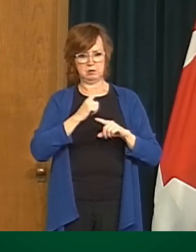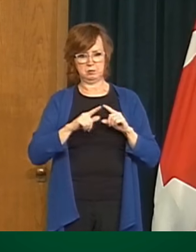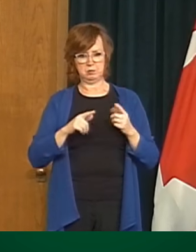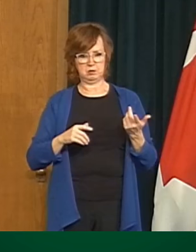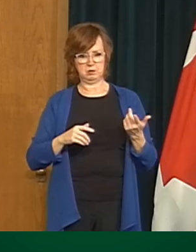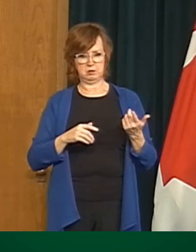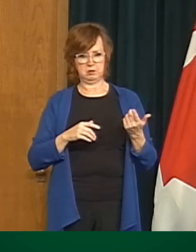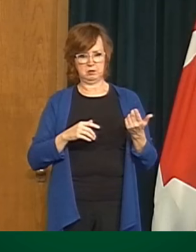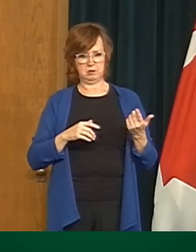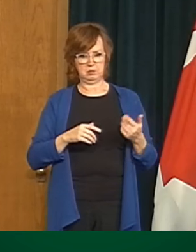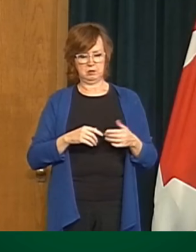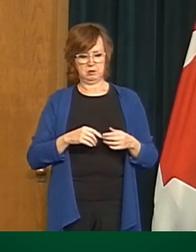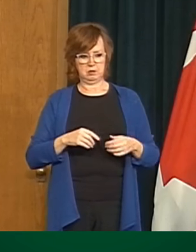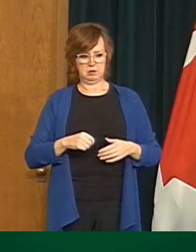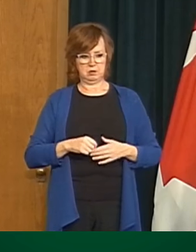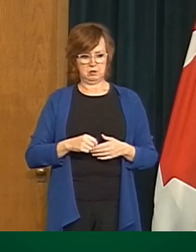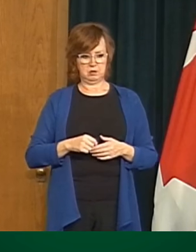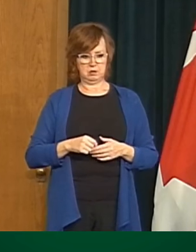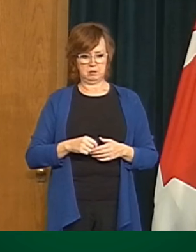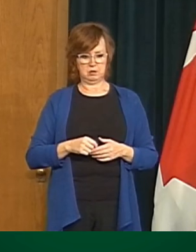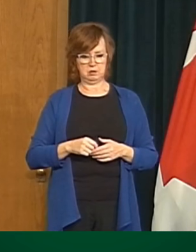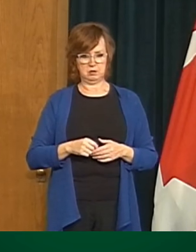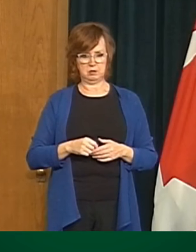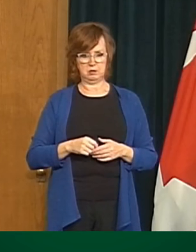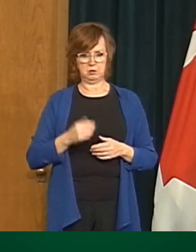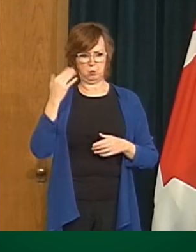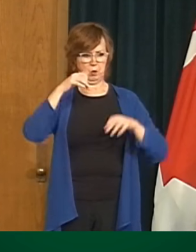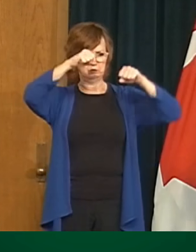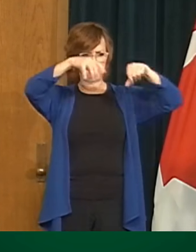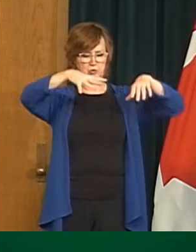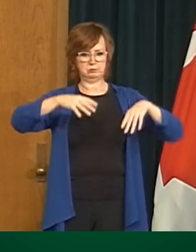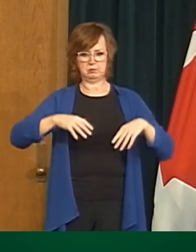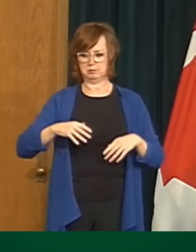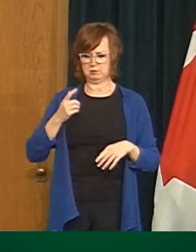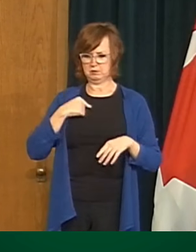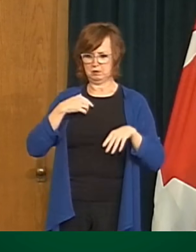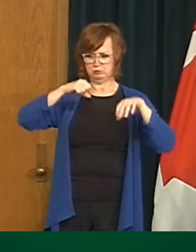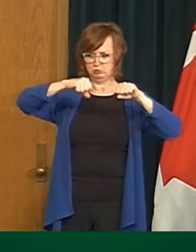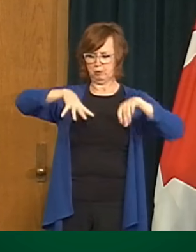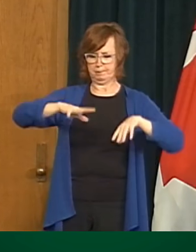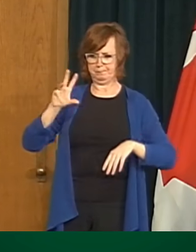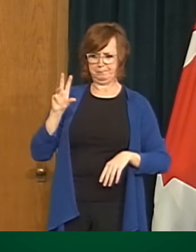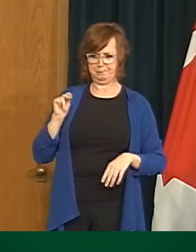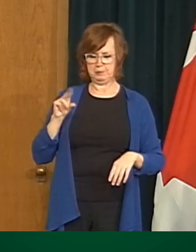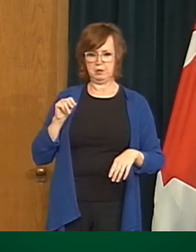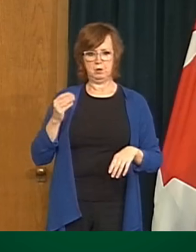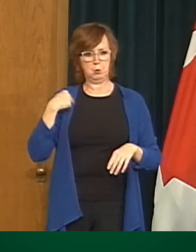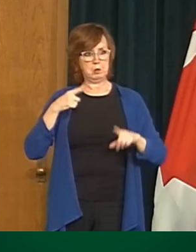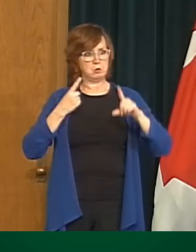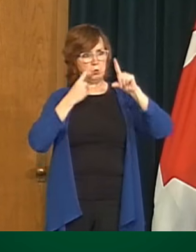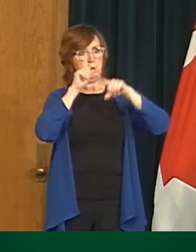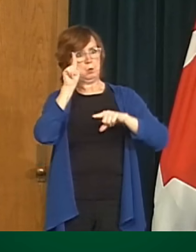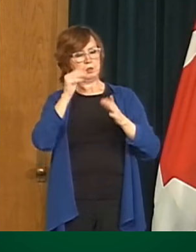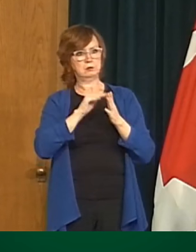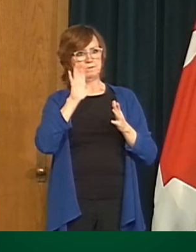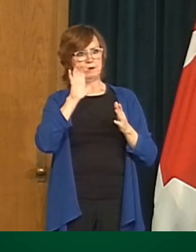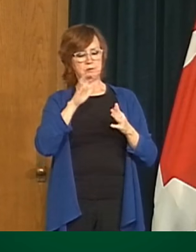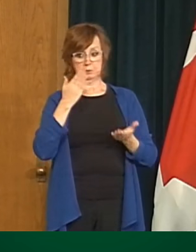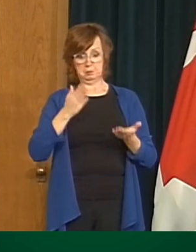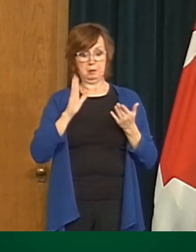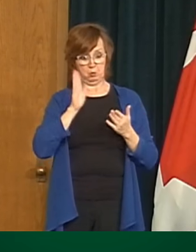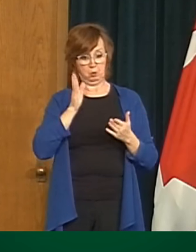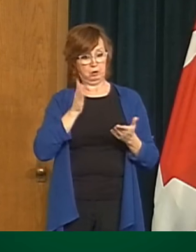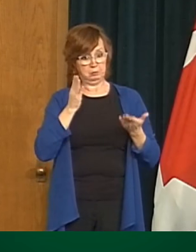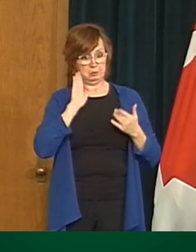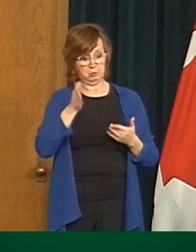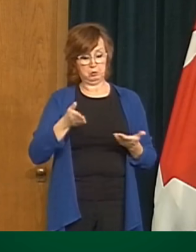walked away from it, why? I wouldn't say I've walked away from a target of 1,500 tests. We may well get there.